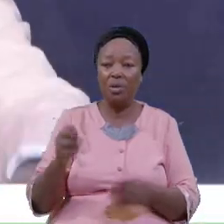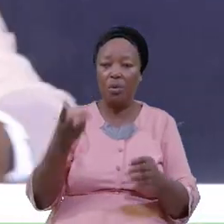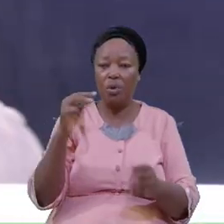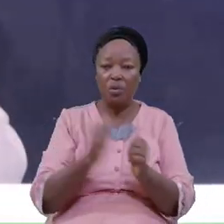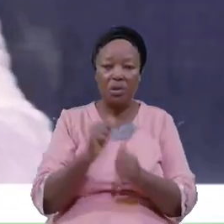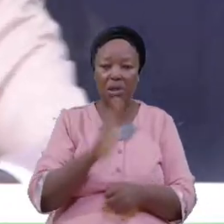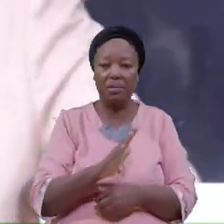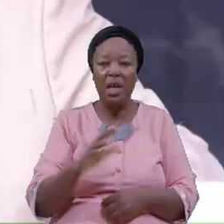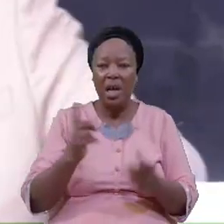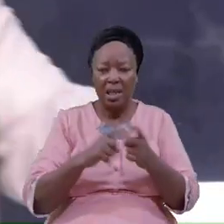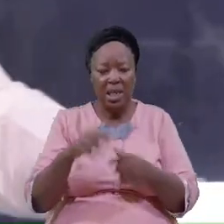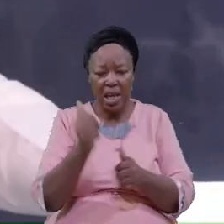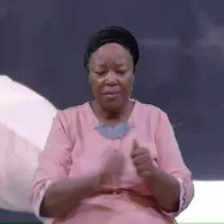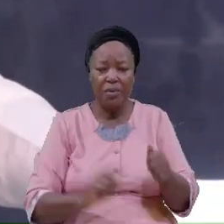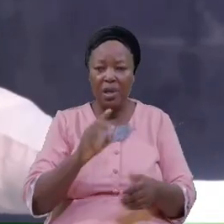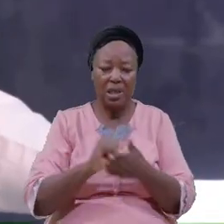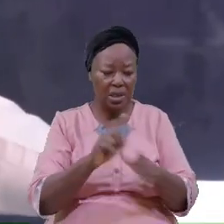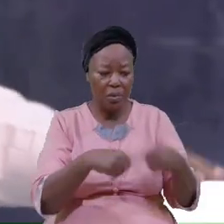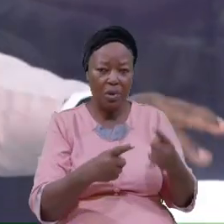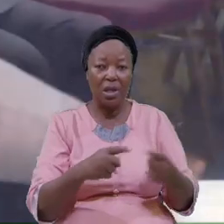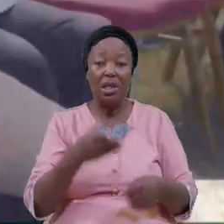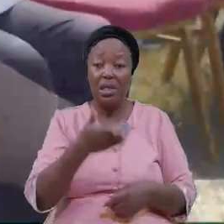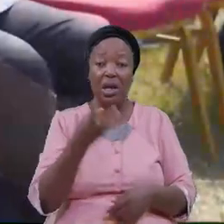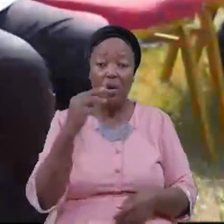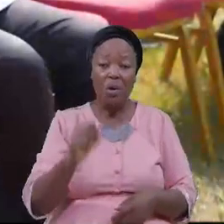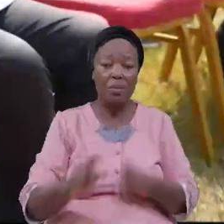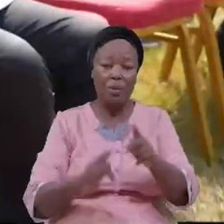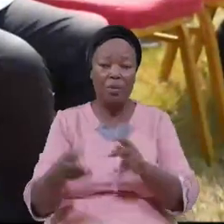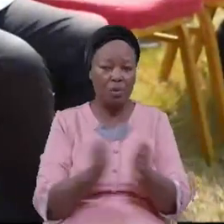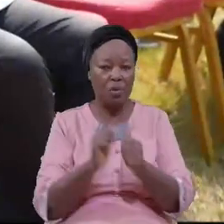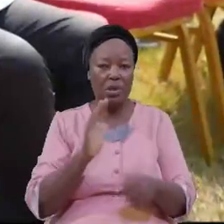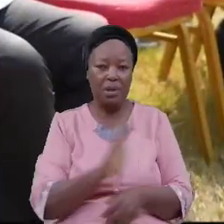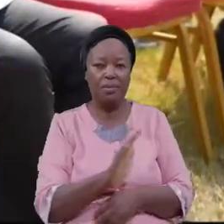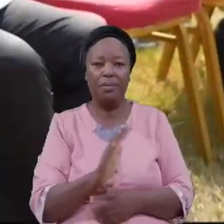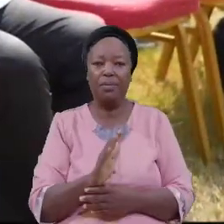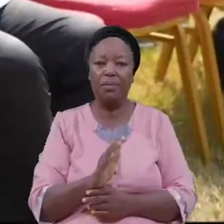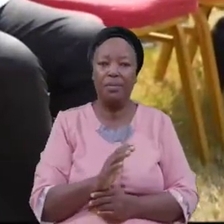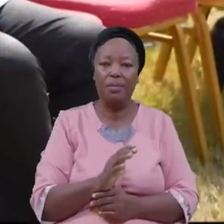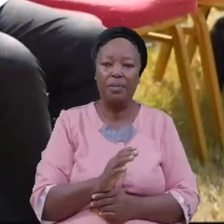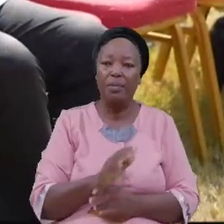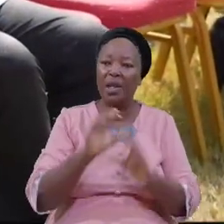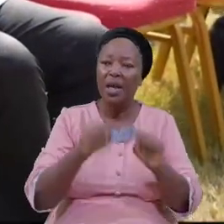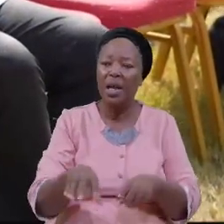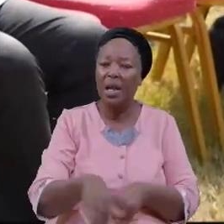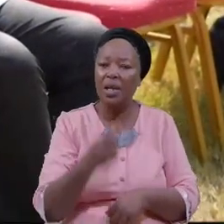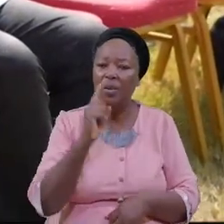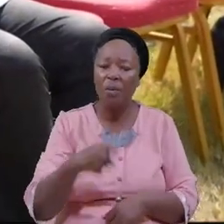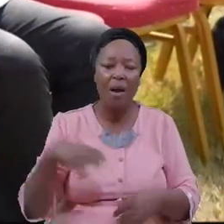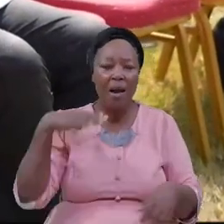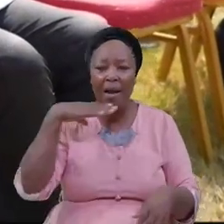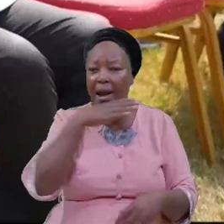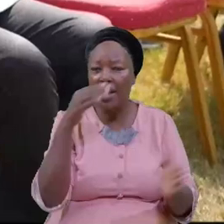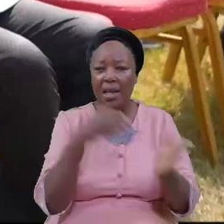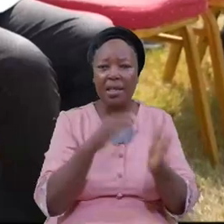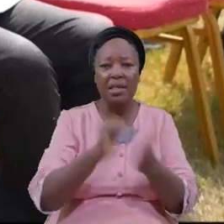he went, there were people with him. Il y avait toujours des gens avec lui. Can anybody lie against that man? He's a